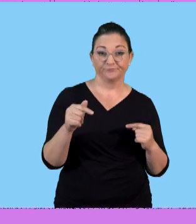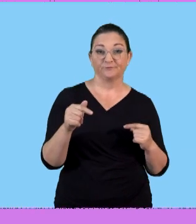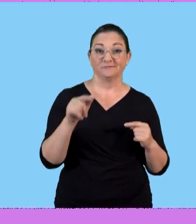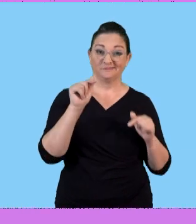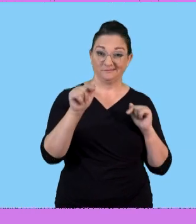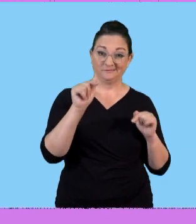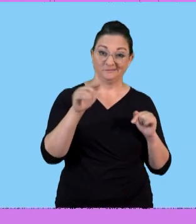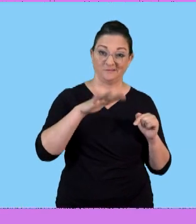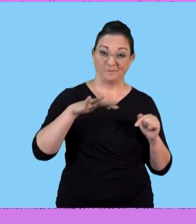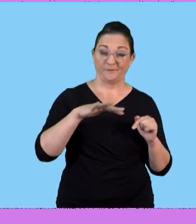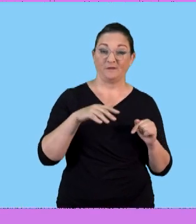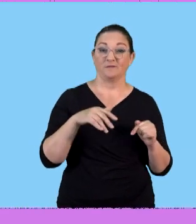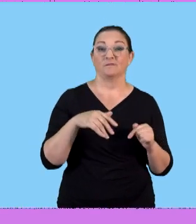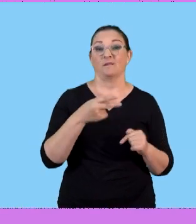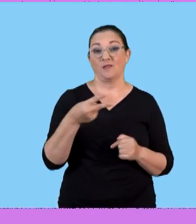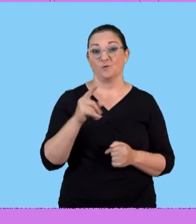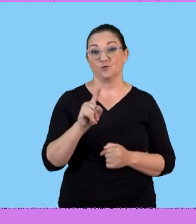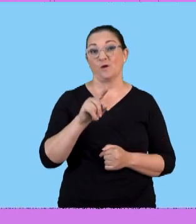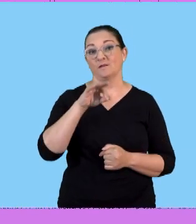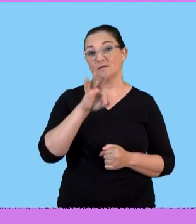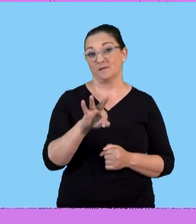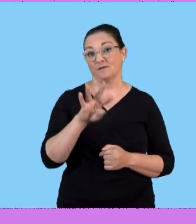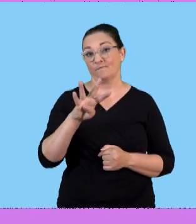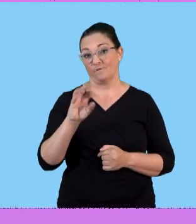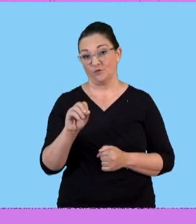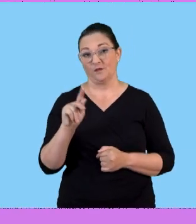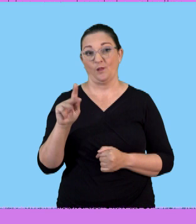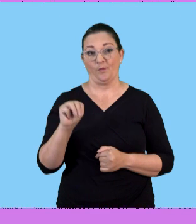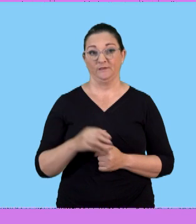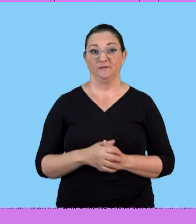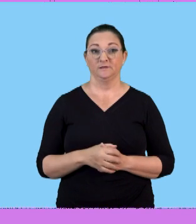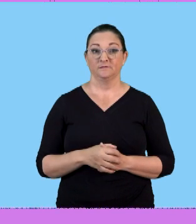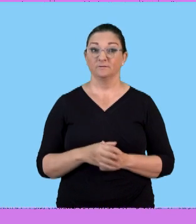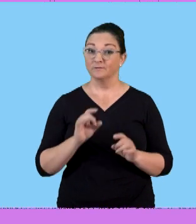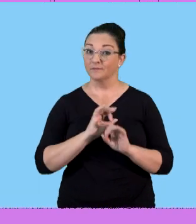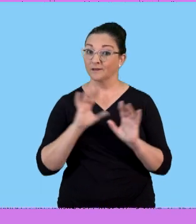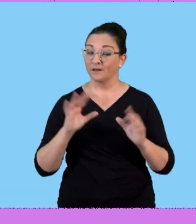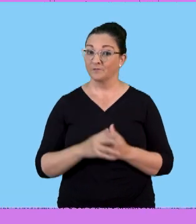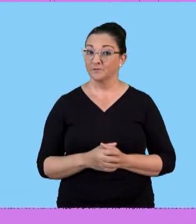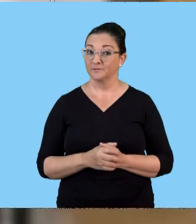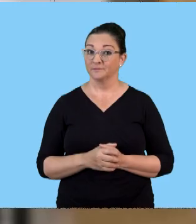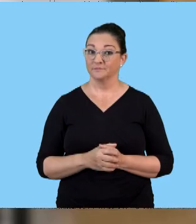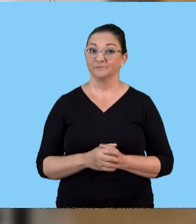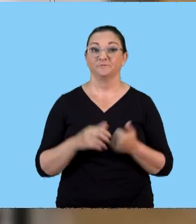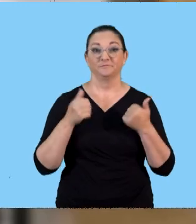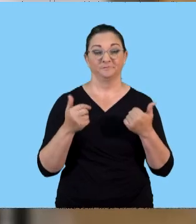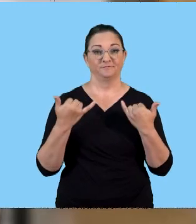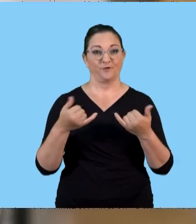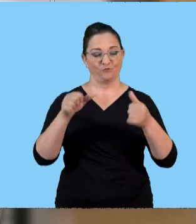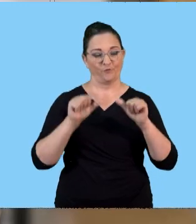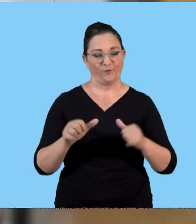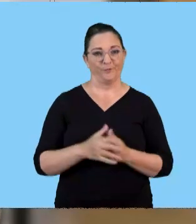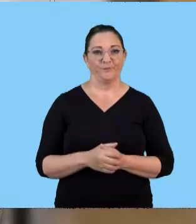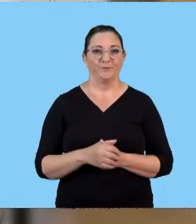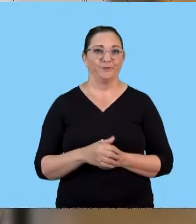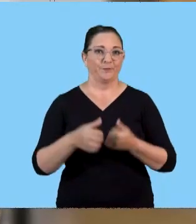kilometers between these two places equals to 340 kilometers. Guys, are we clear? All right, let's move